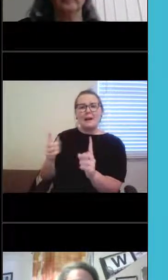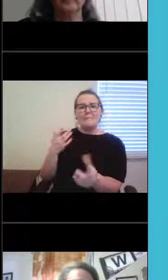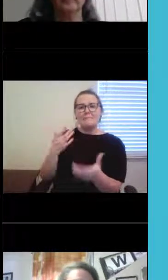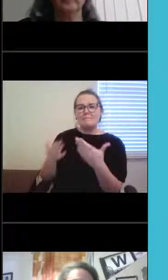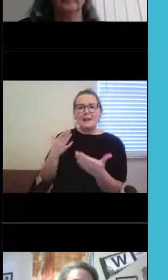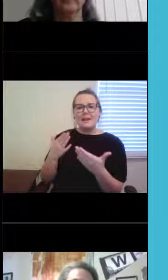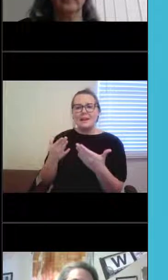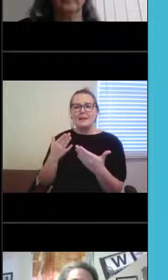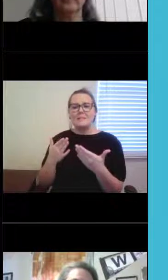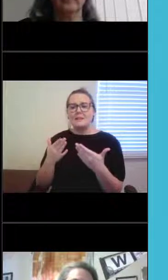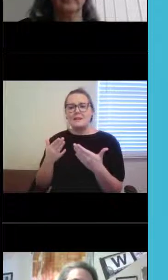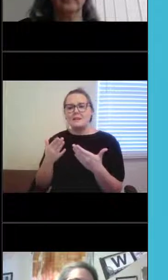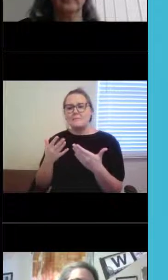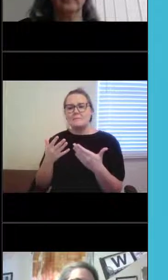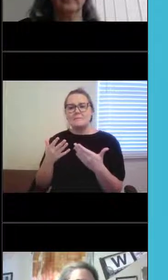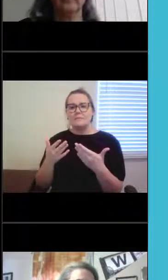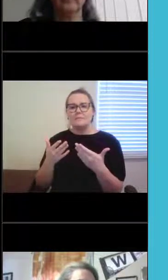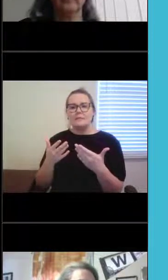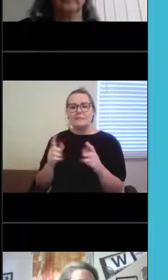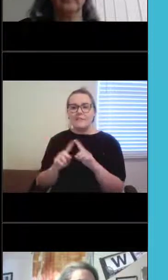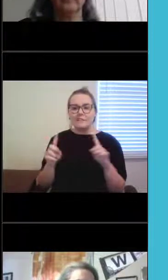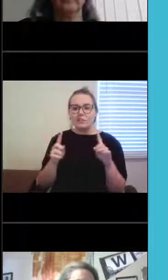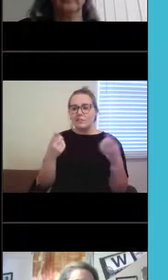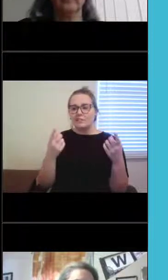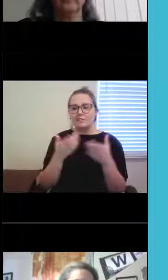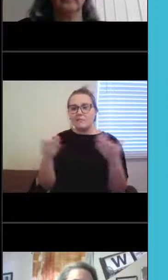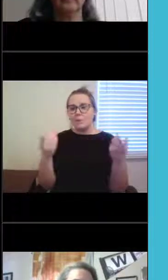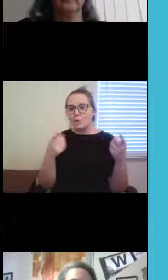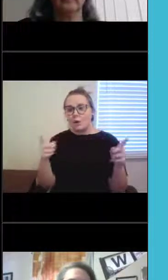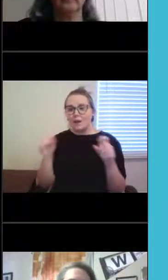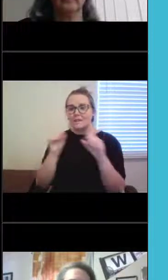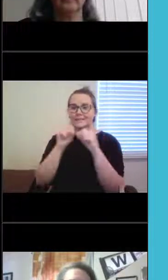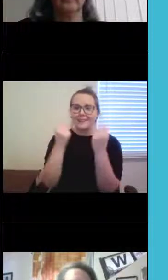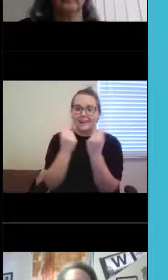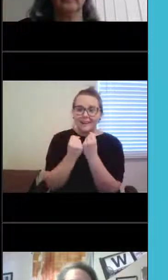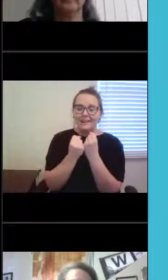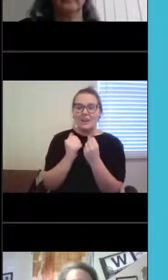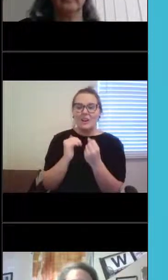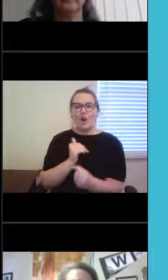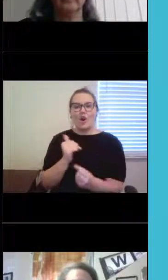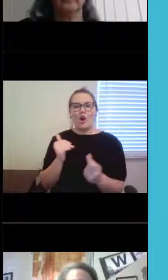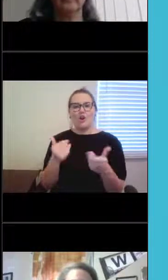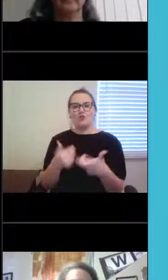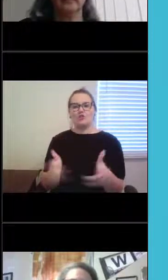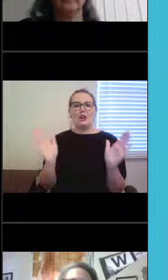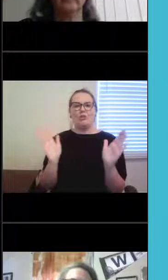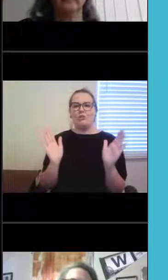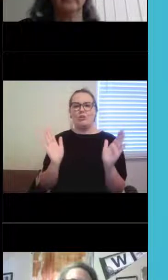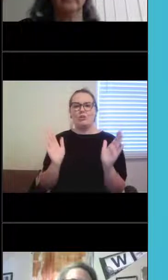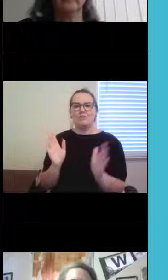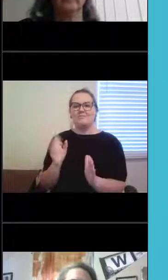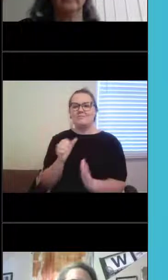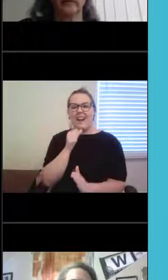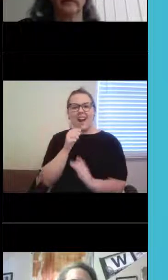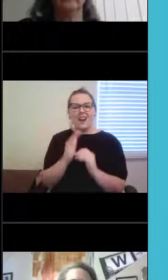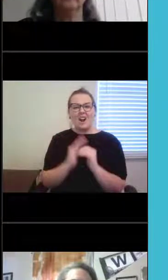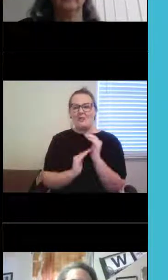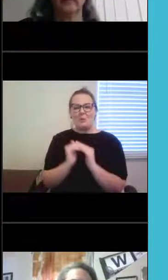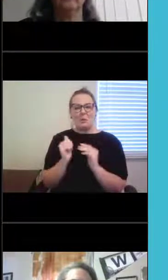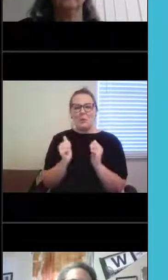myths we have in society and just our general discomfort with human sexuality,